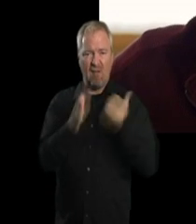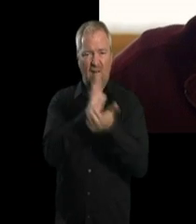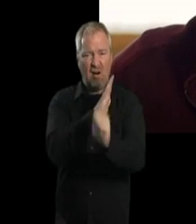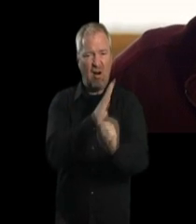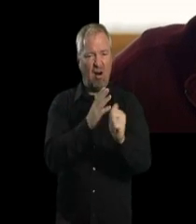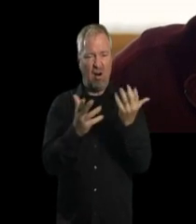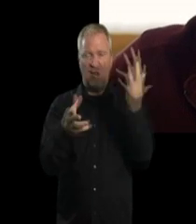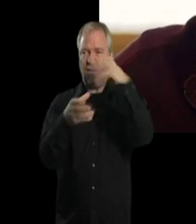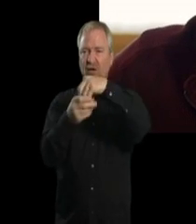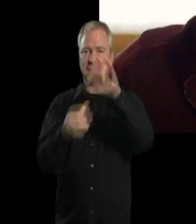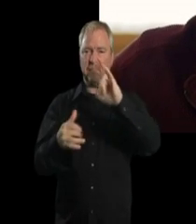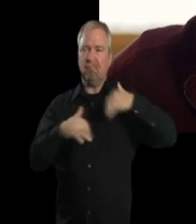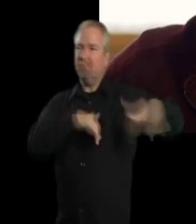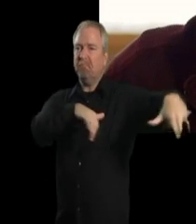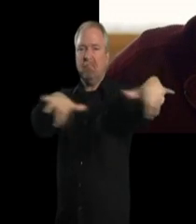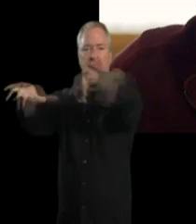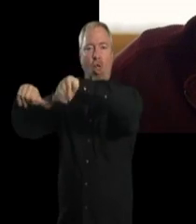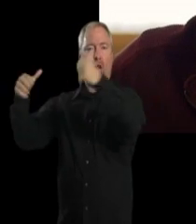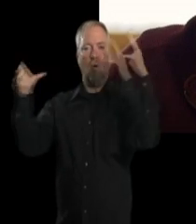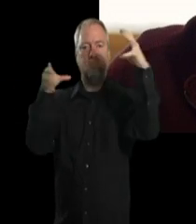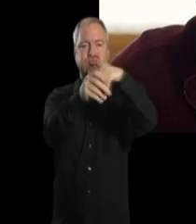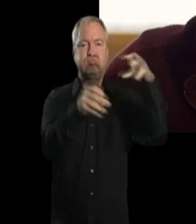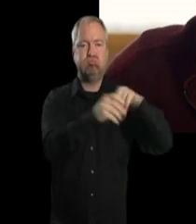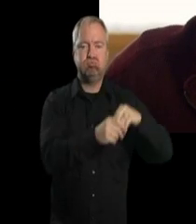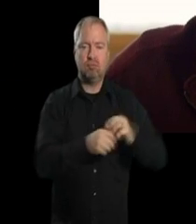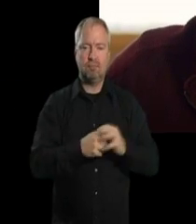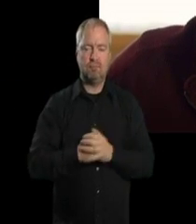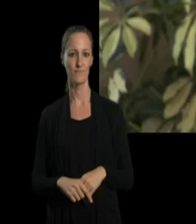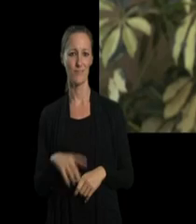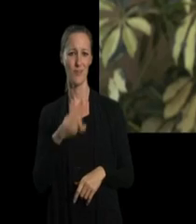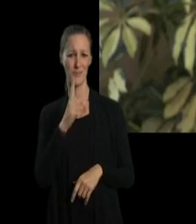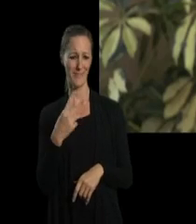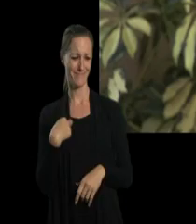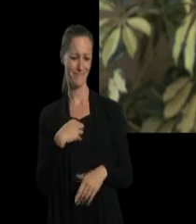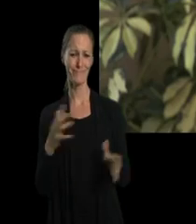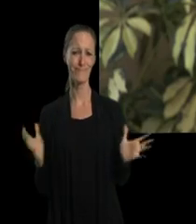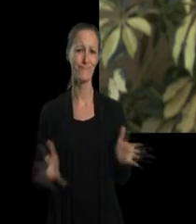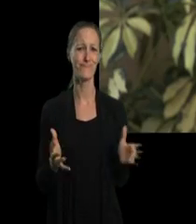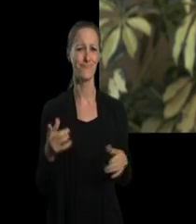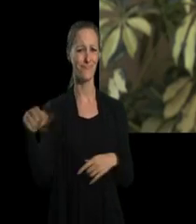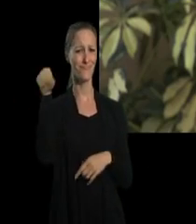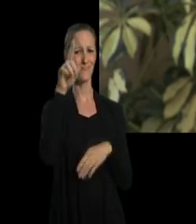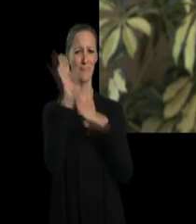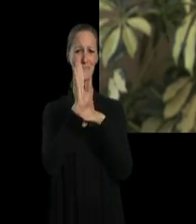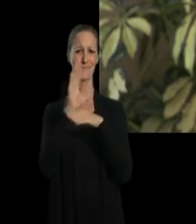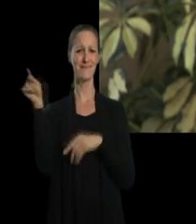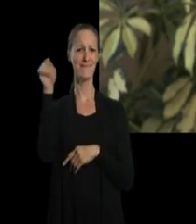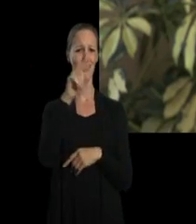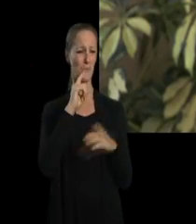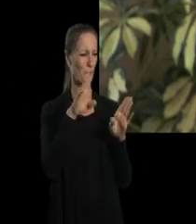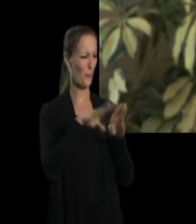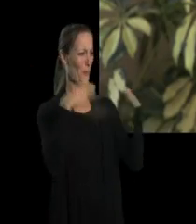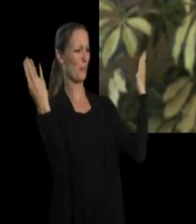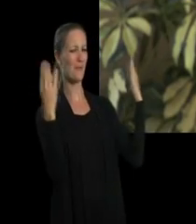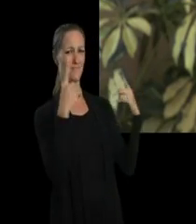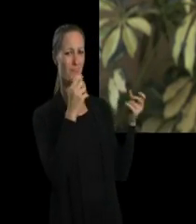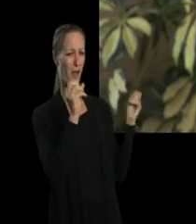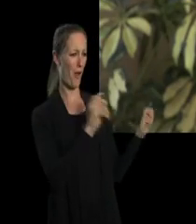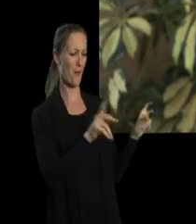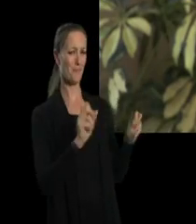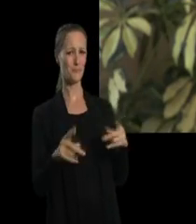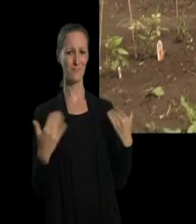offer up their talents to society just like anybody else. I would encourage employers to really open up their eyes